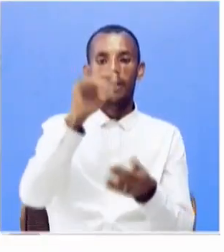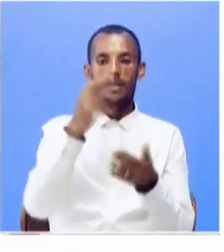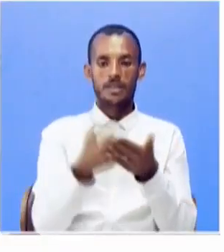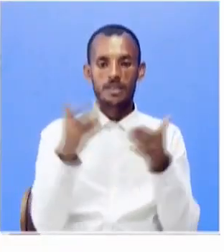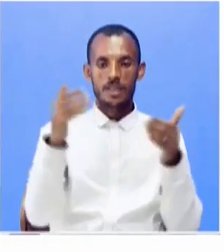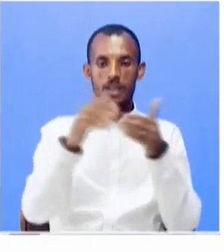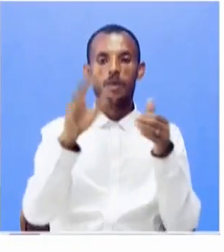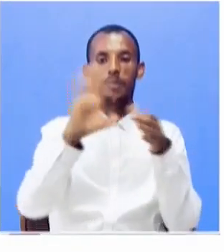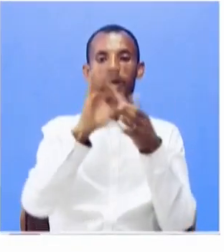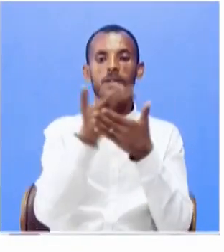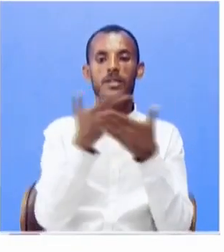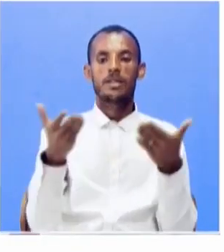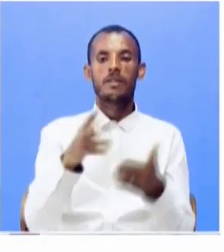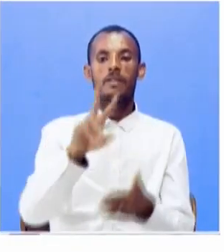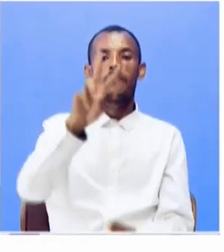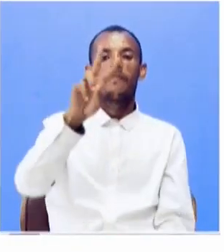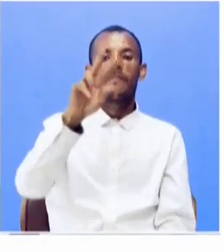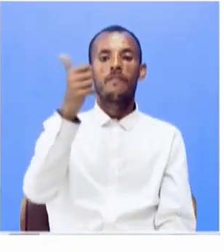VAT